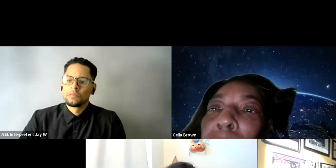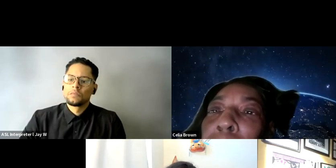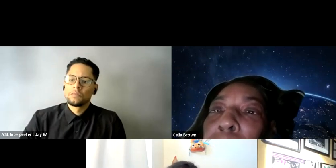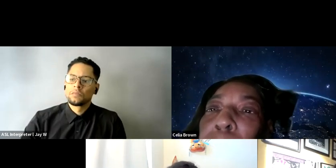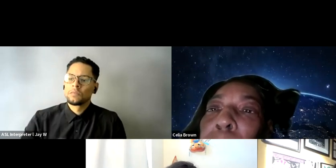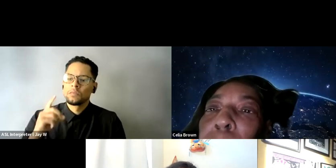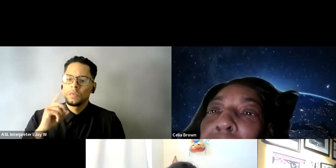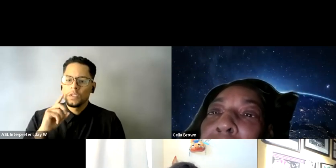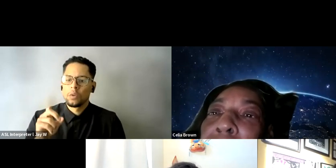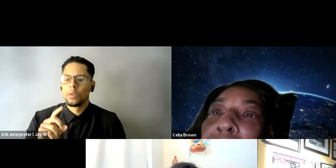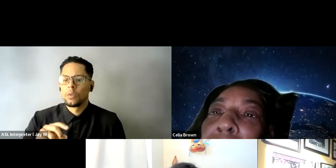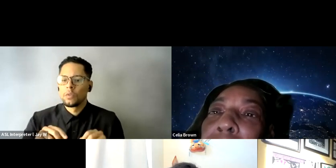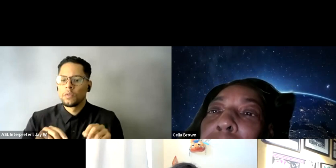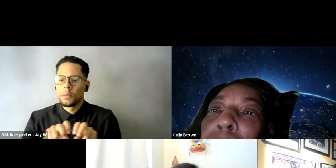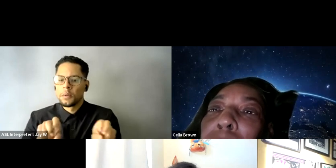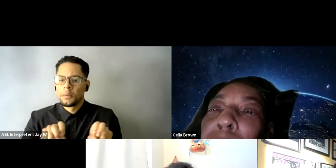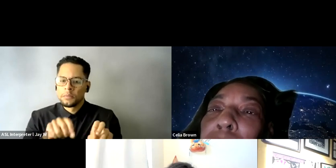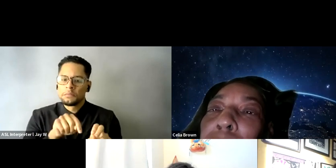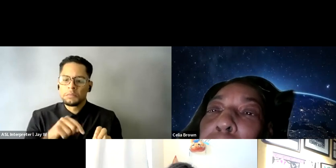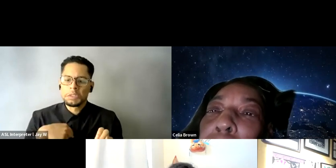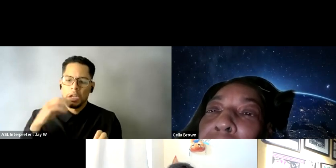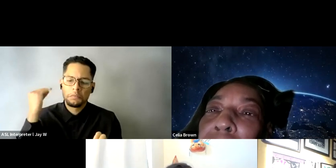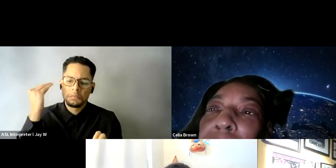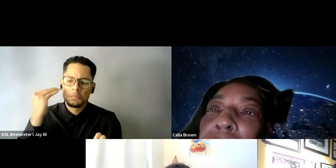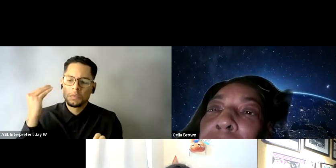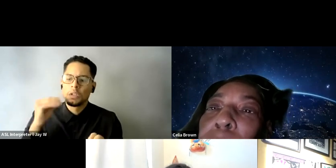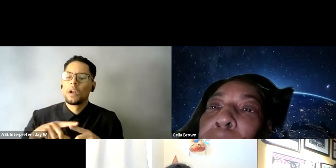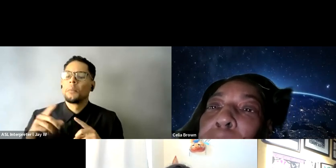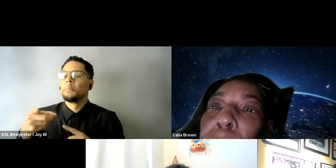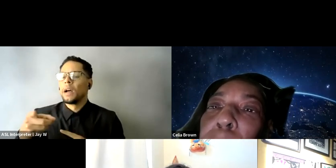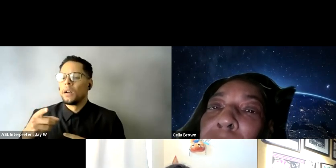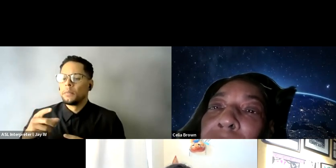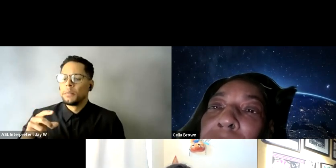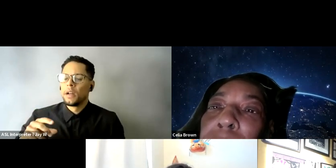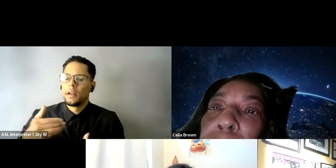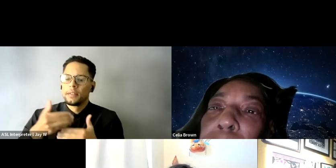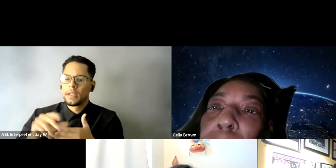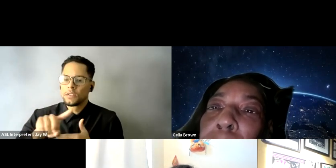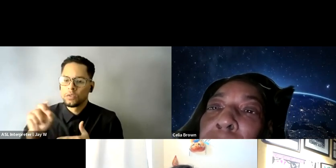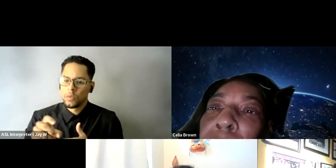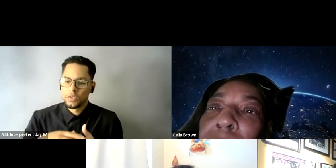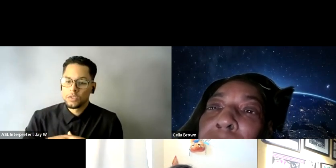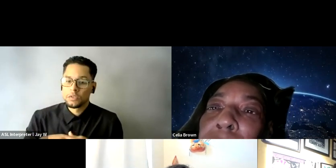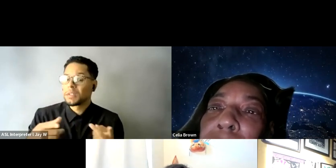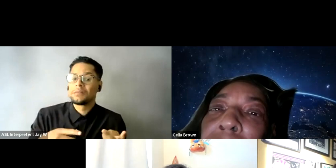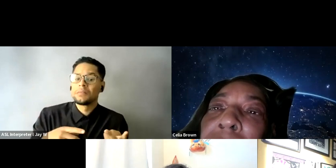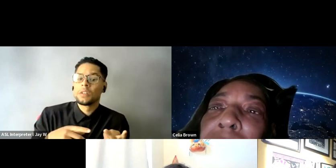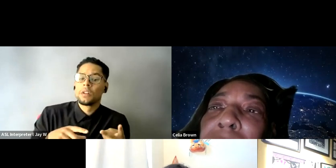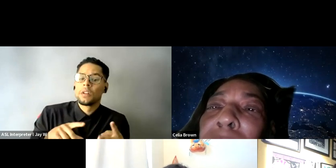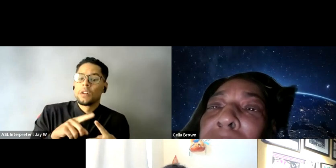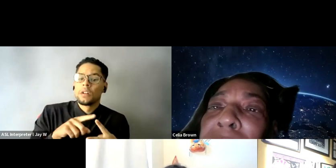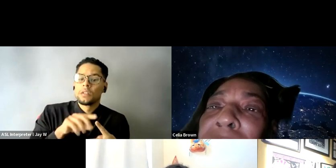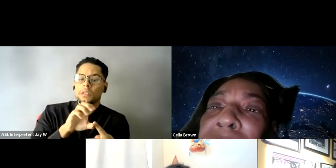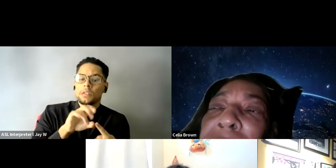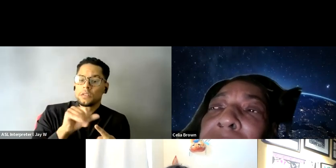have a question specifically for Sascha to start off with next. But do any of the other panelists have like remarks